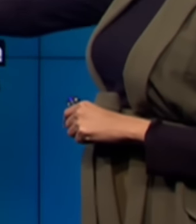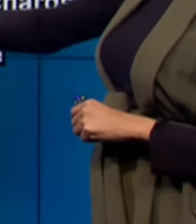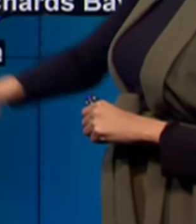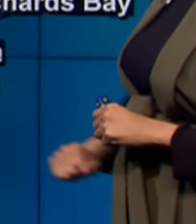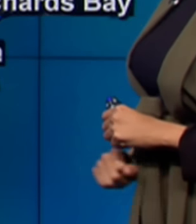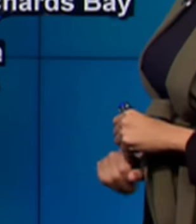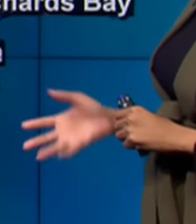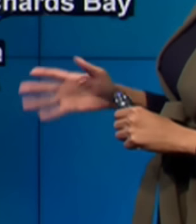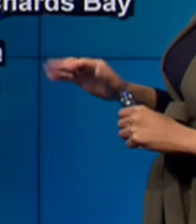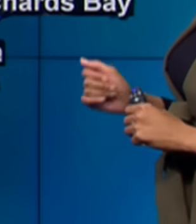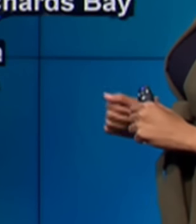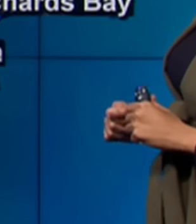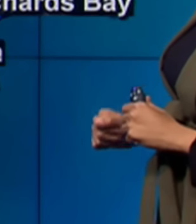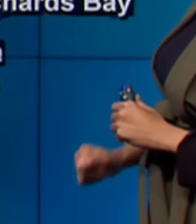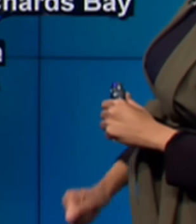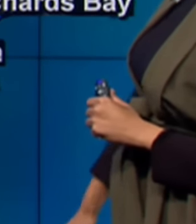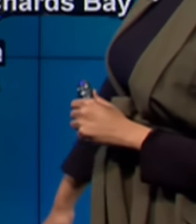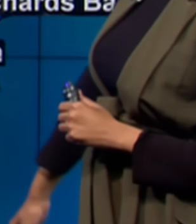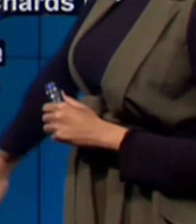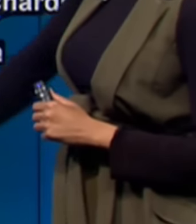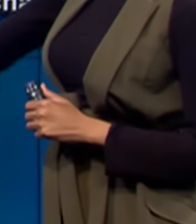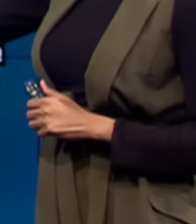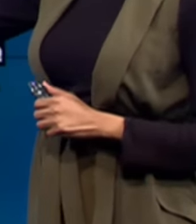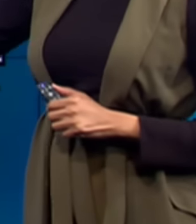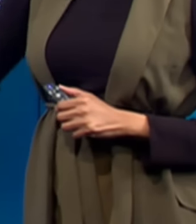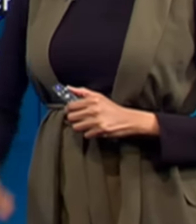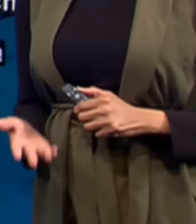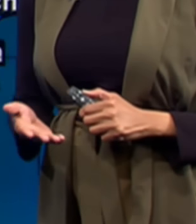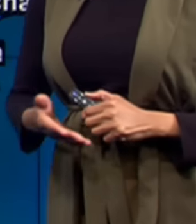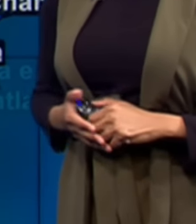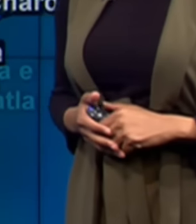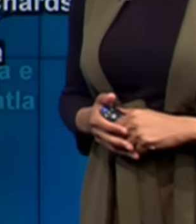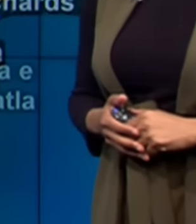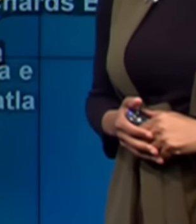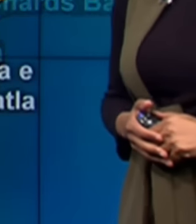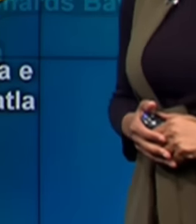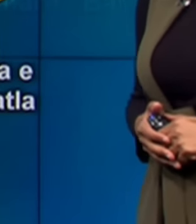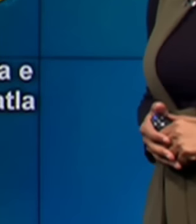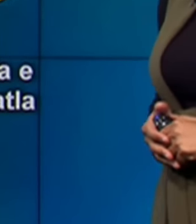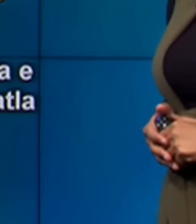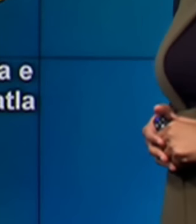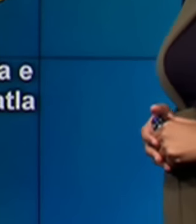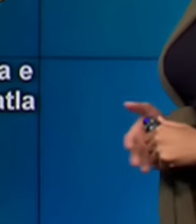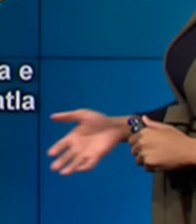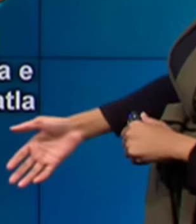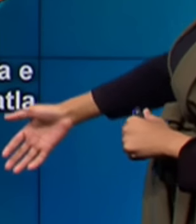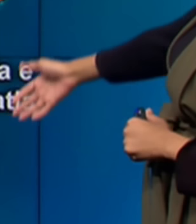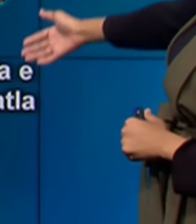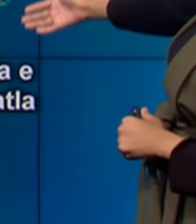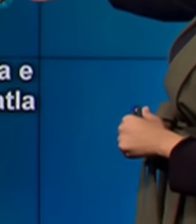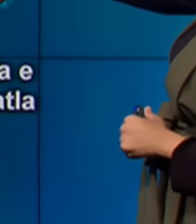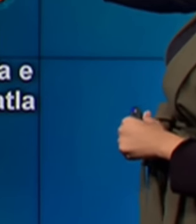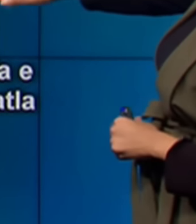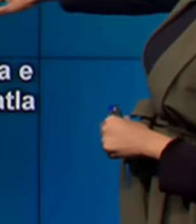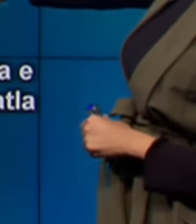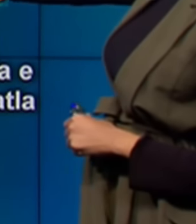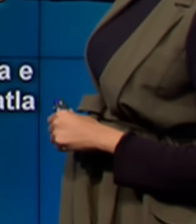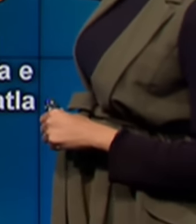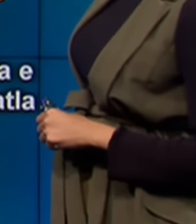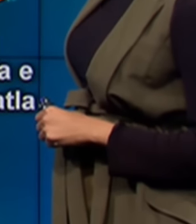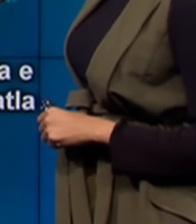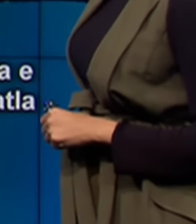karolong ya Bloemfontein le teng go tla nna le gone go nna le pula lebelela ko karolong ya Kapa le teng go tla nna le gone go nna le diphefo ba maemo a bosa ba re tsibusa